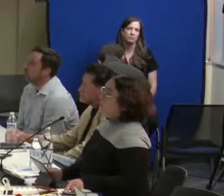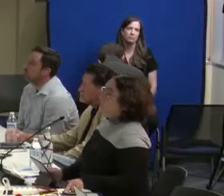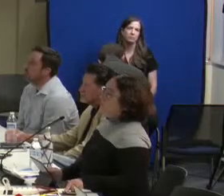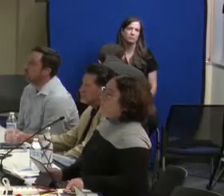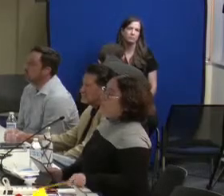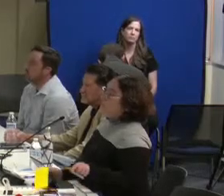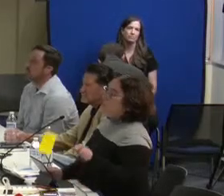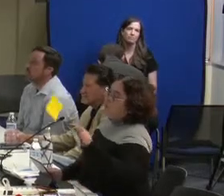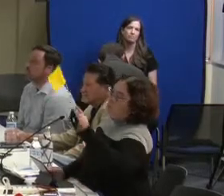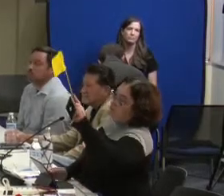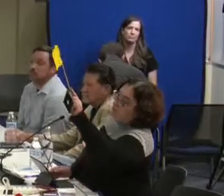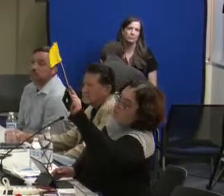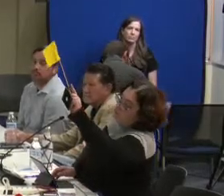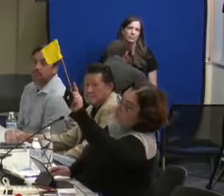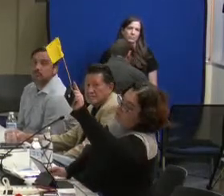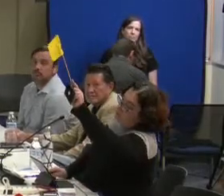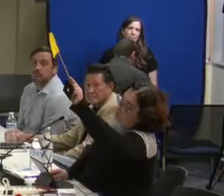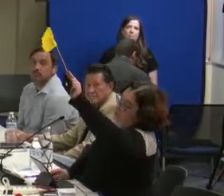Thank you.